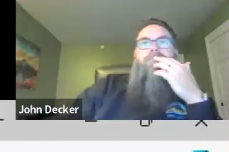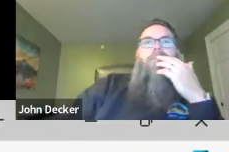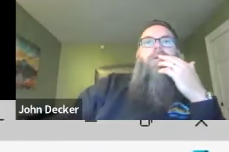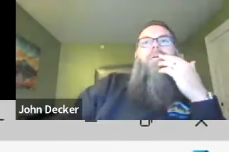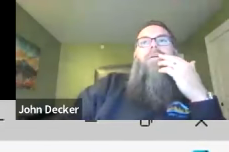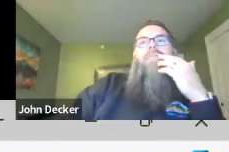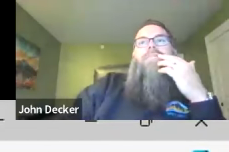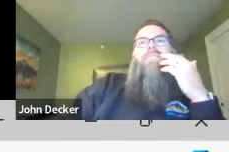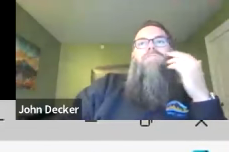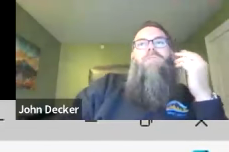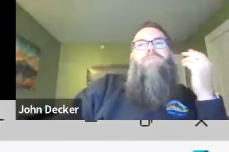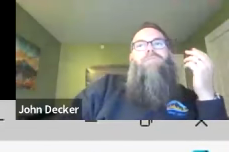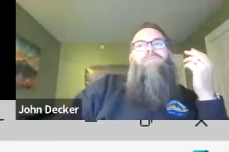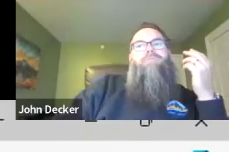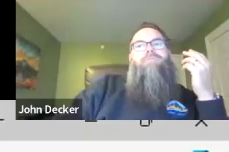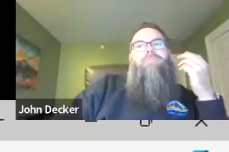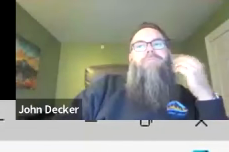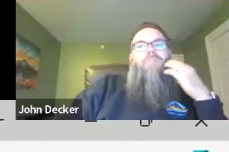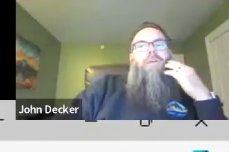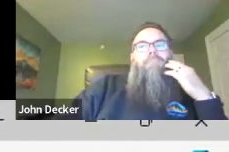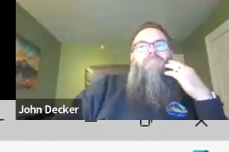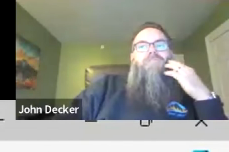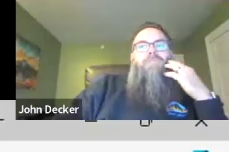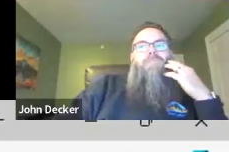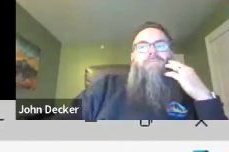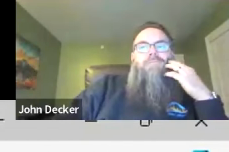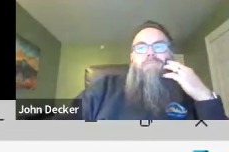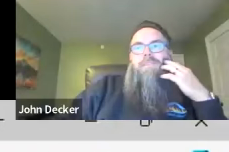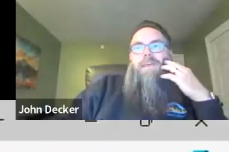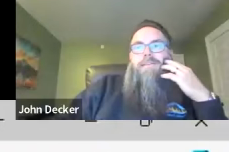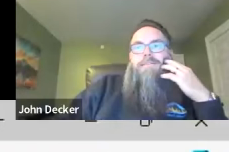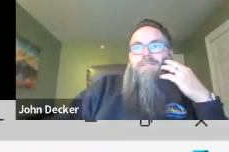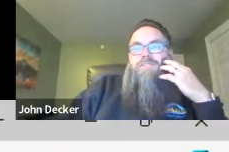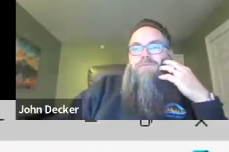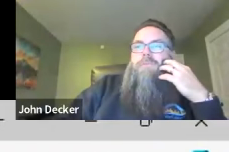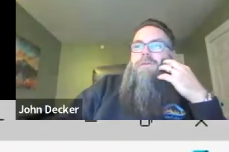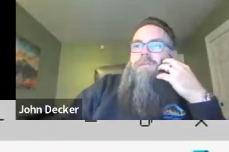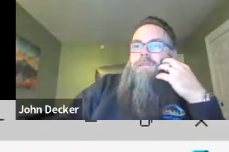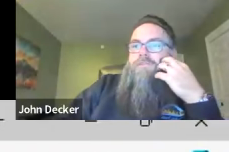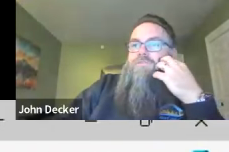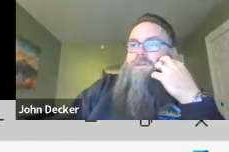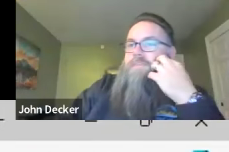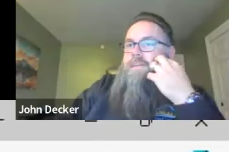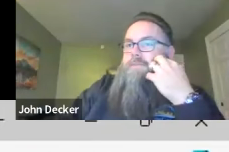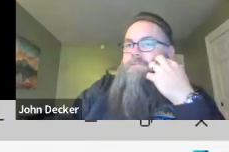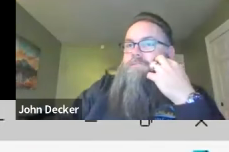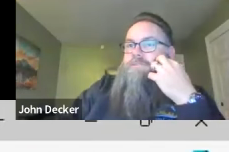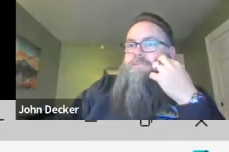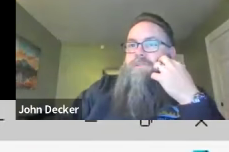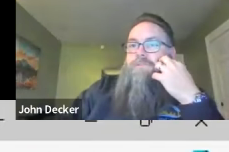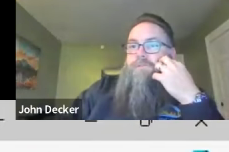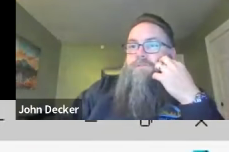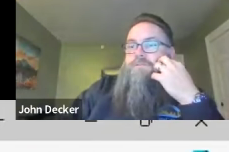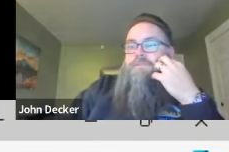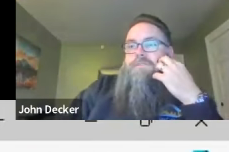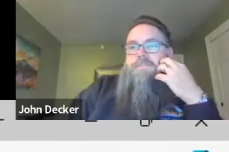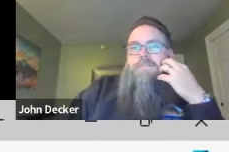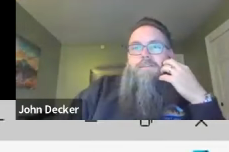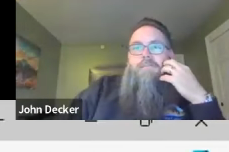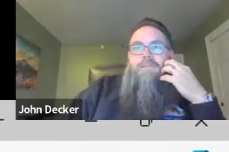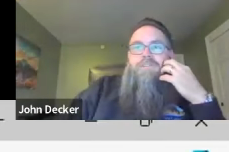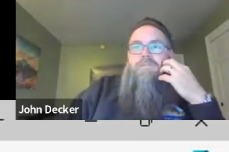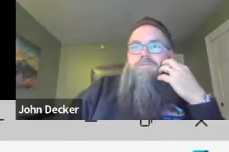increases. This is the directive. Sorry, I jumped to the attestation form. The other directive that came out was specifically for those